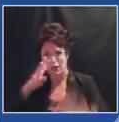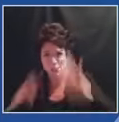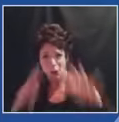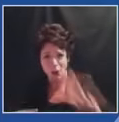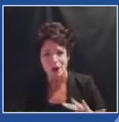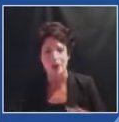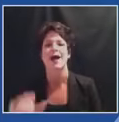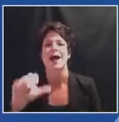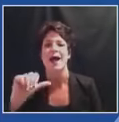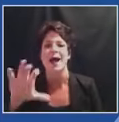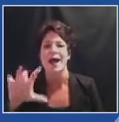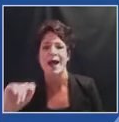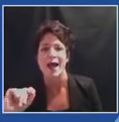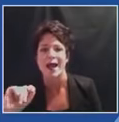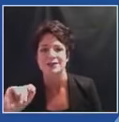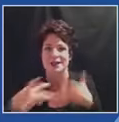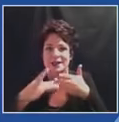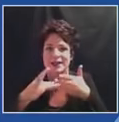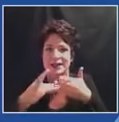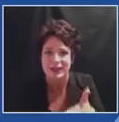Act.